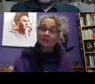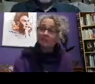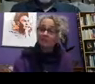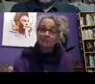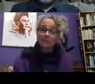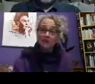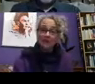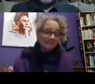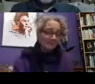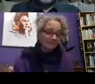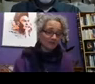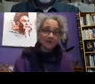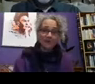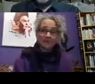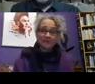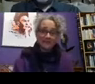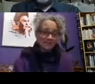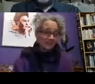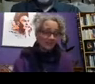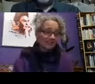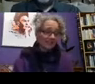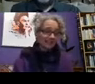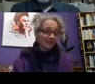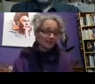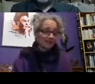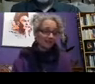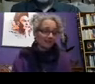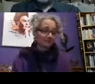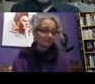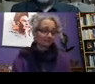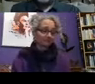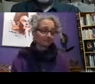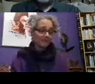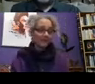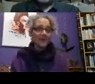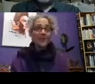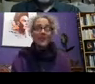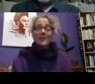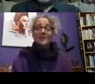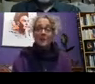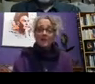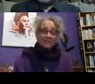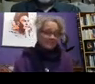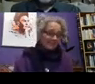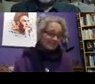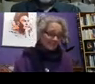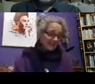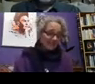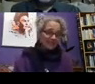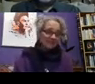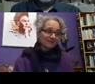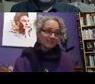from government policy through local organizations and local government. So obviously